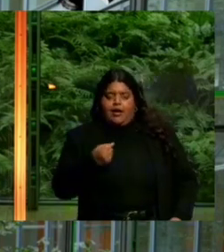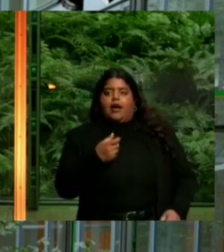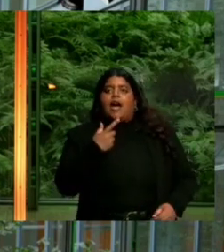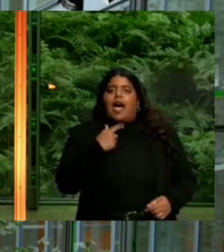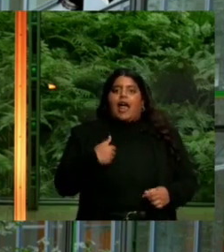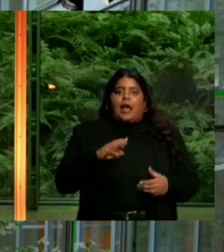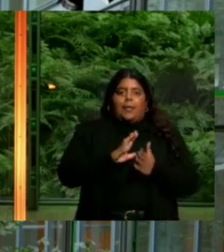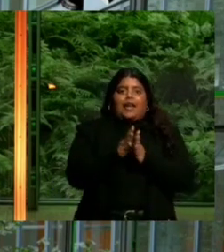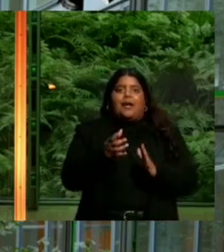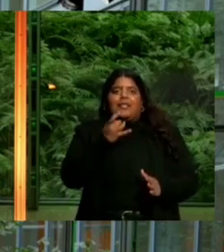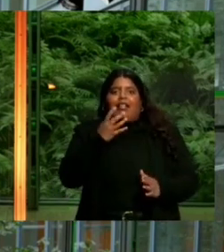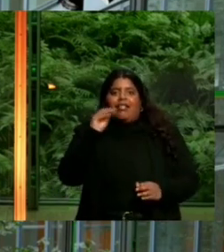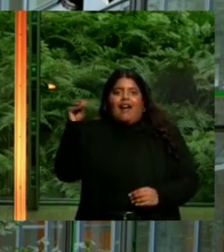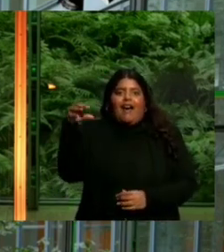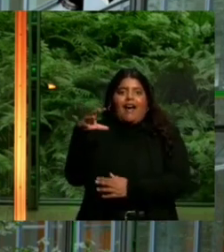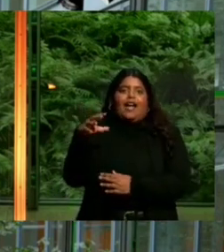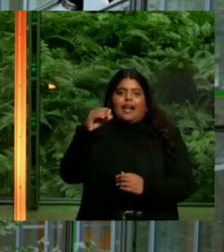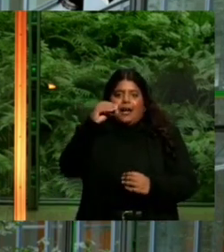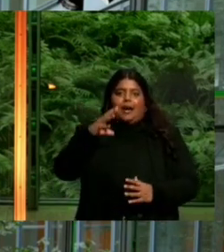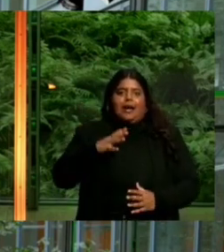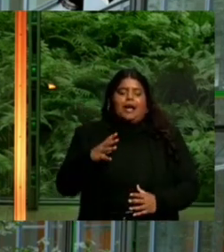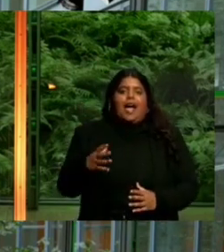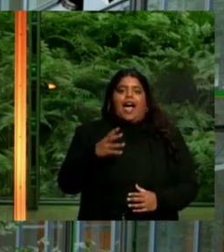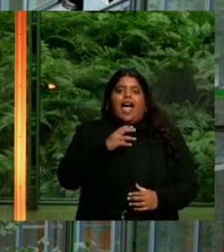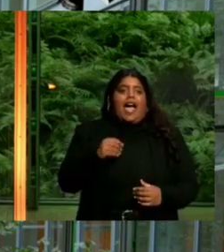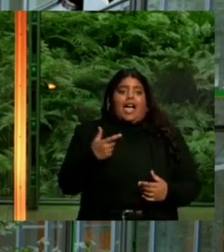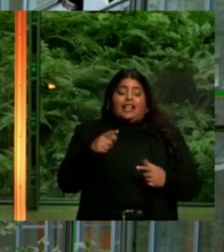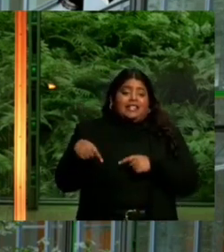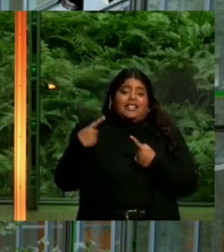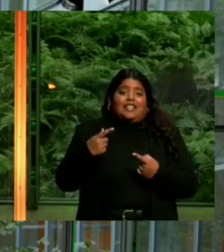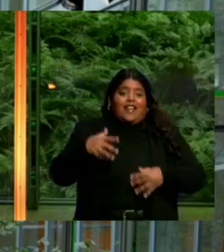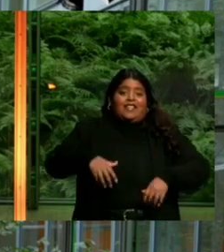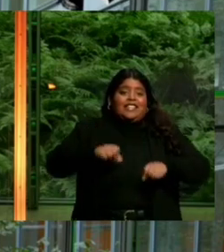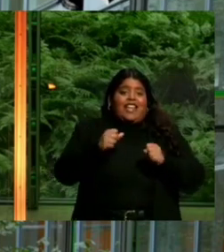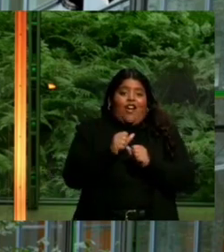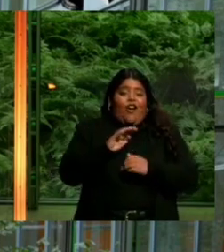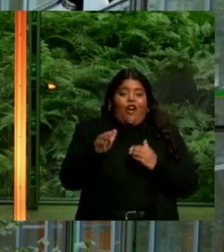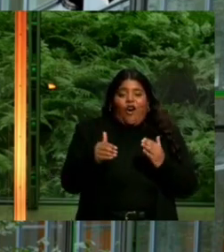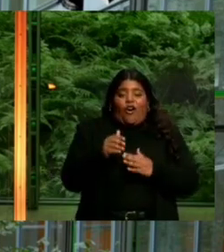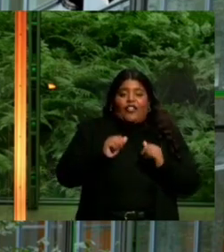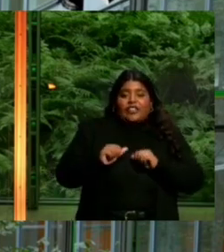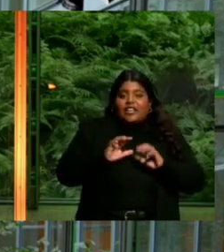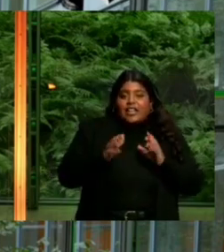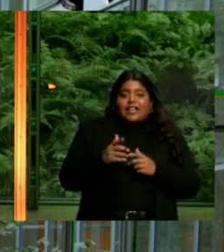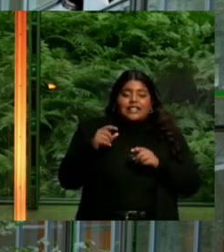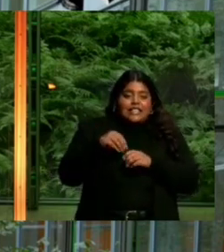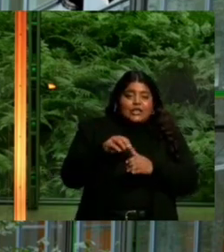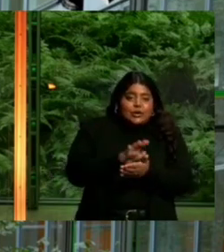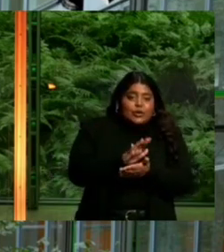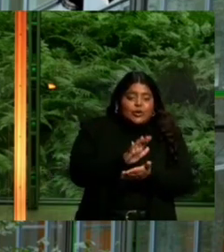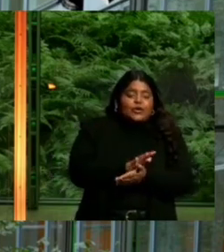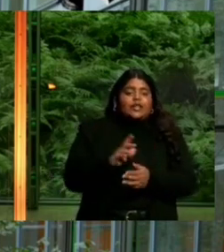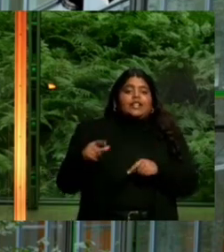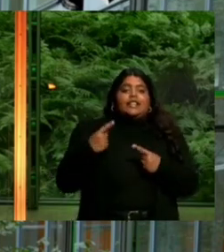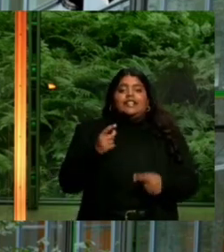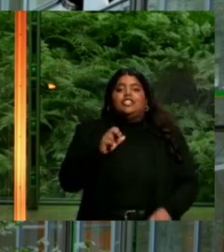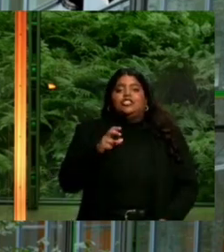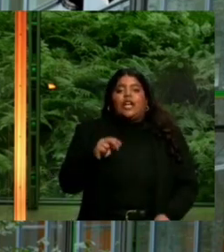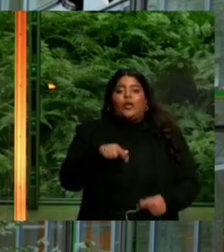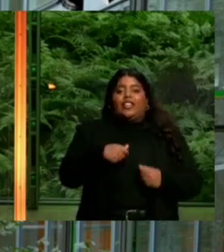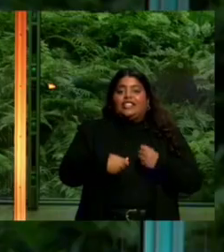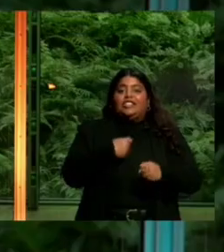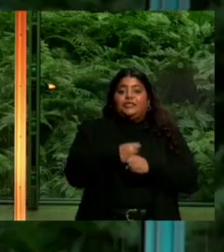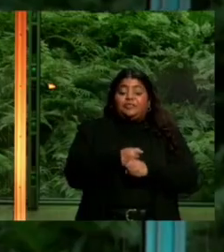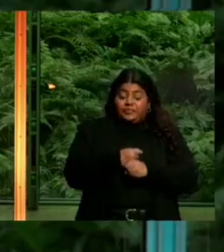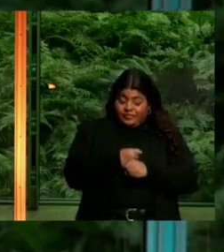guy, and since then I've taken every single theater class I could in school, and as of January of this